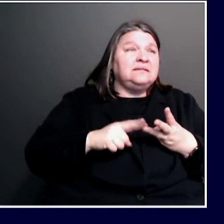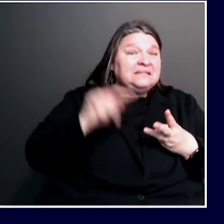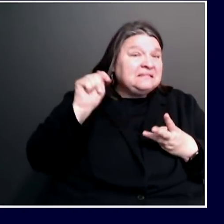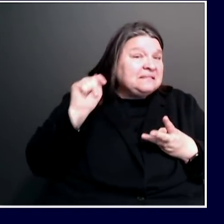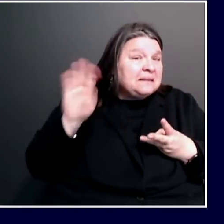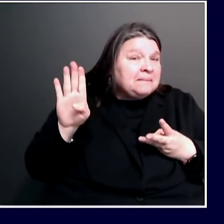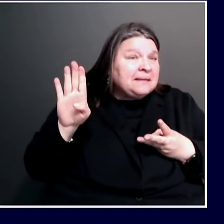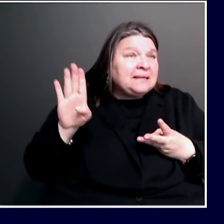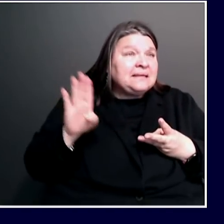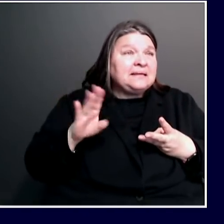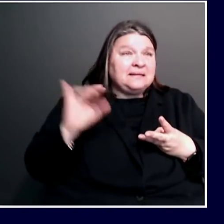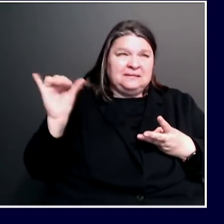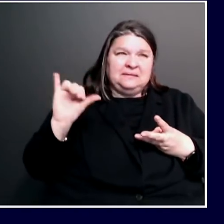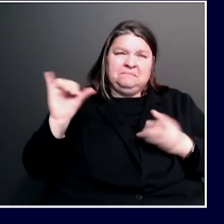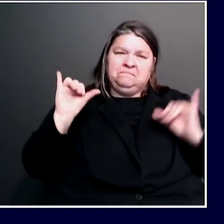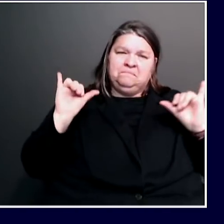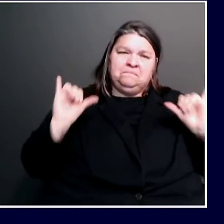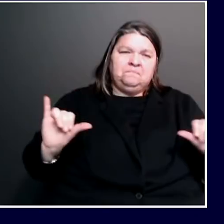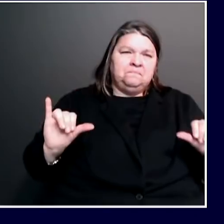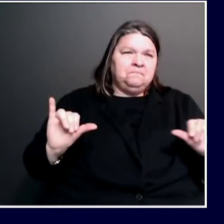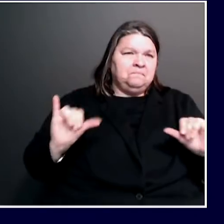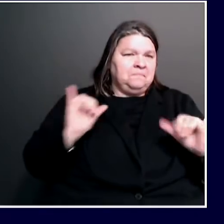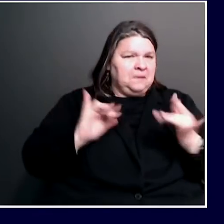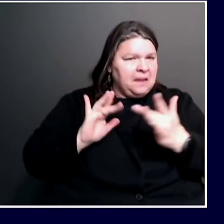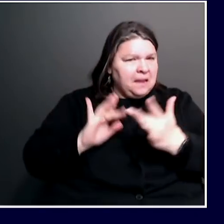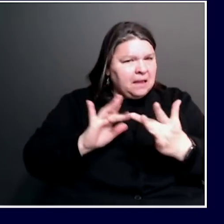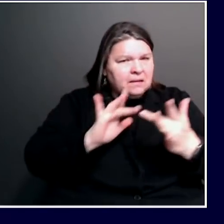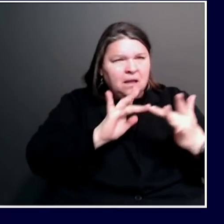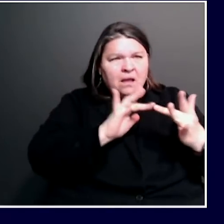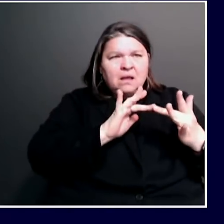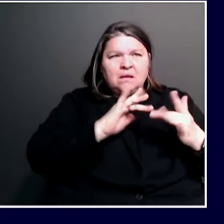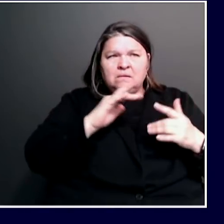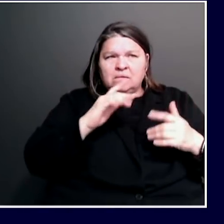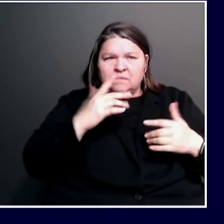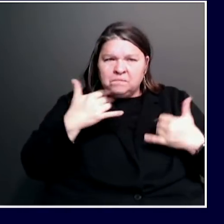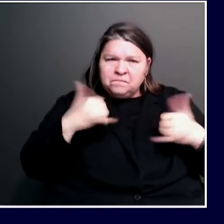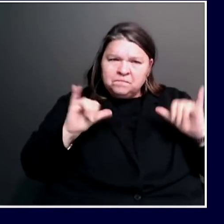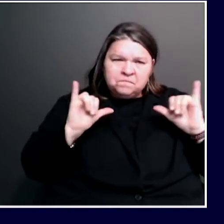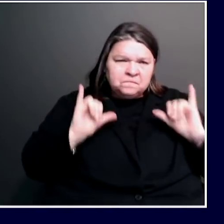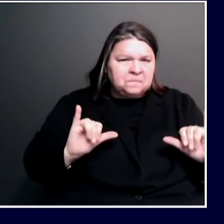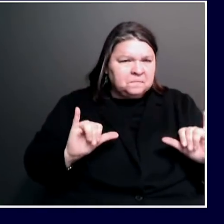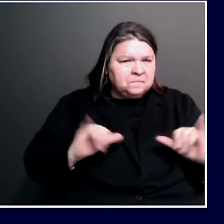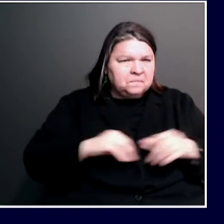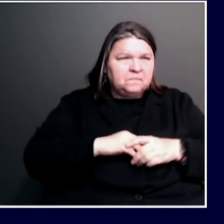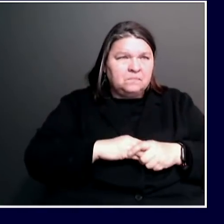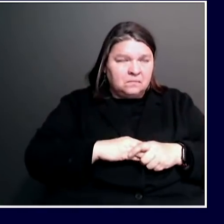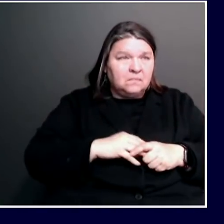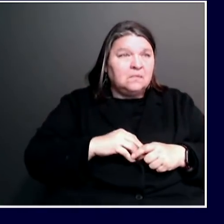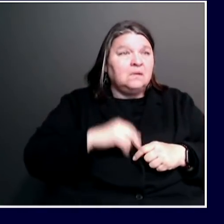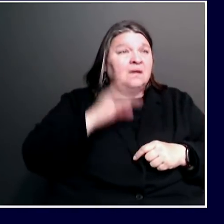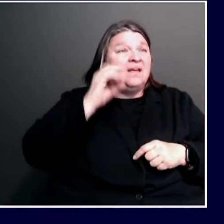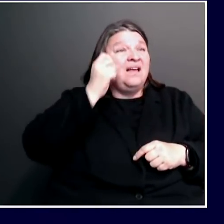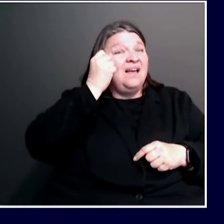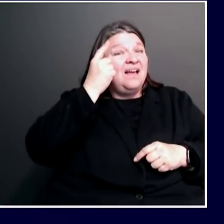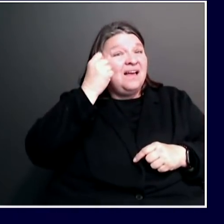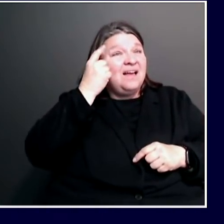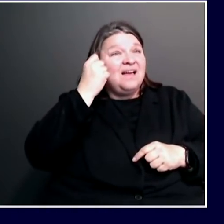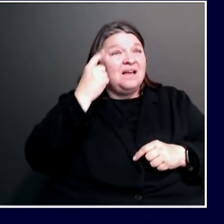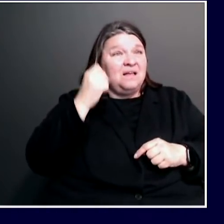tracing program for those infectious diseases. What has changed are the scientific realities of the Omicron